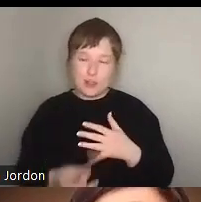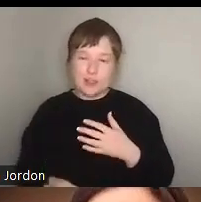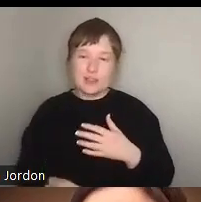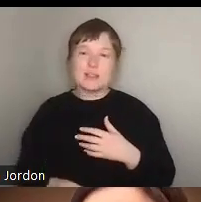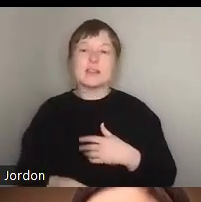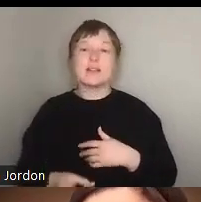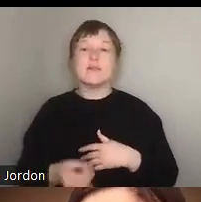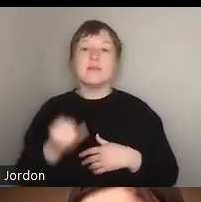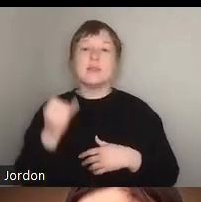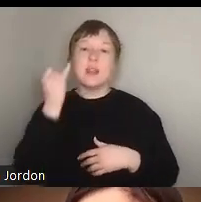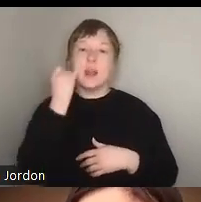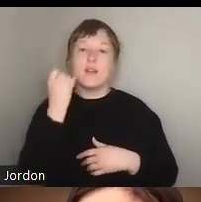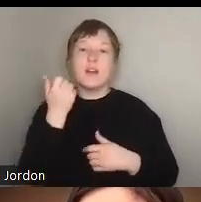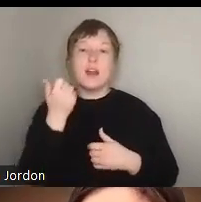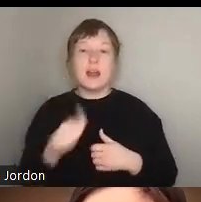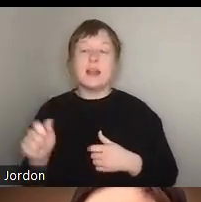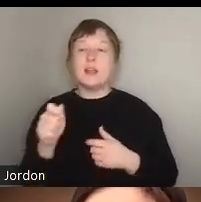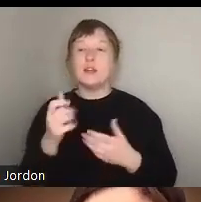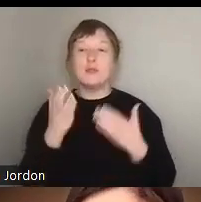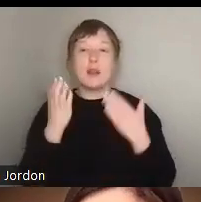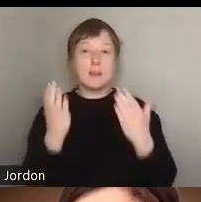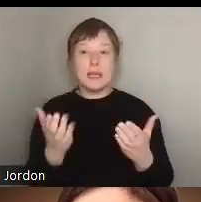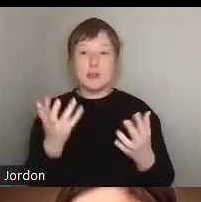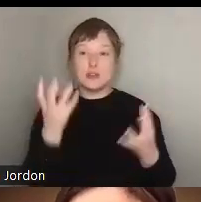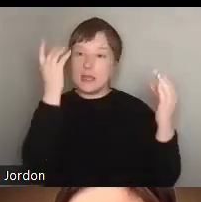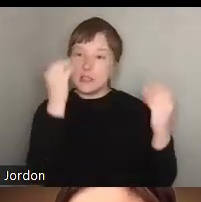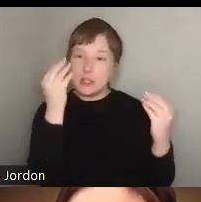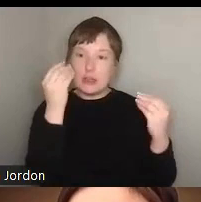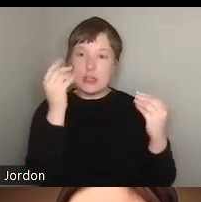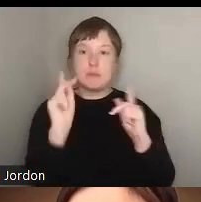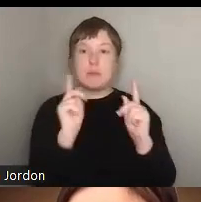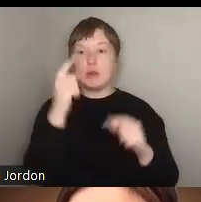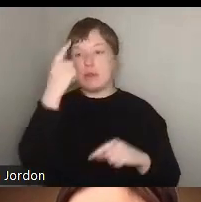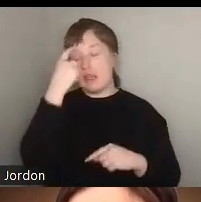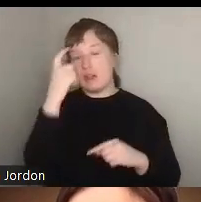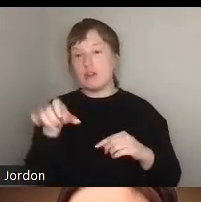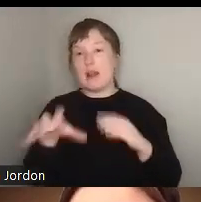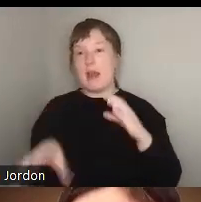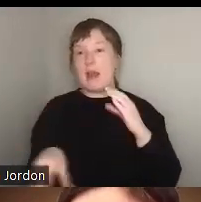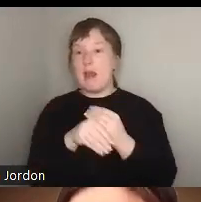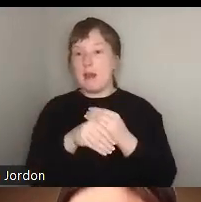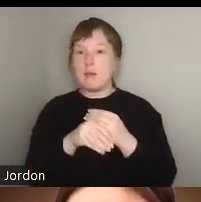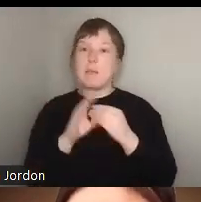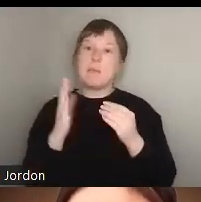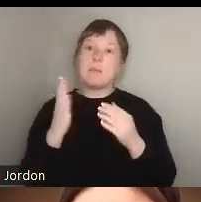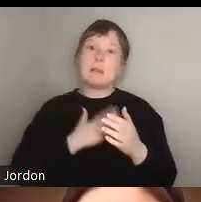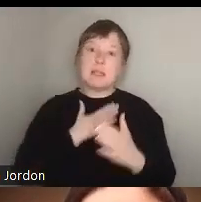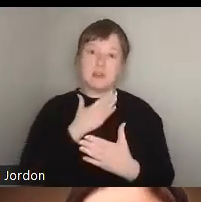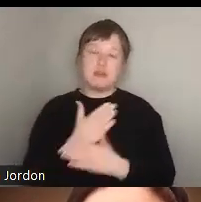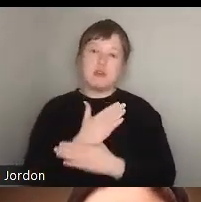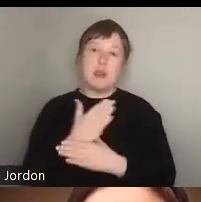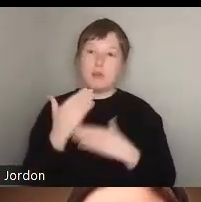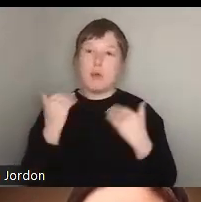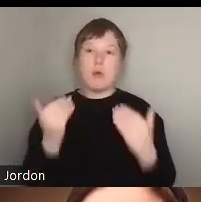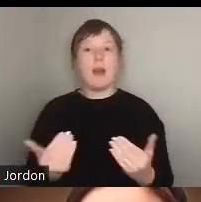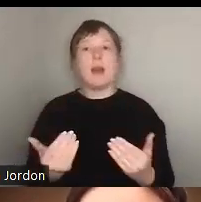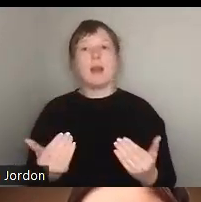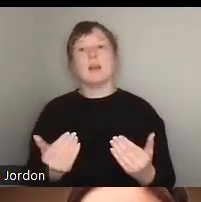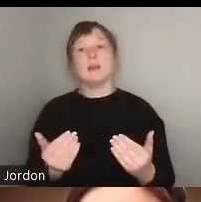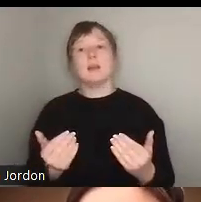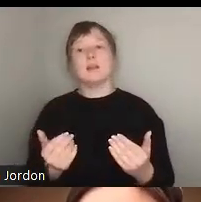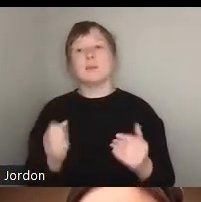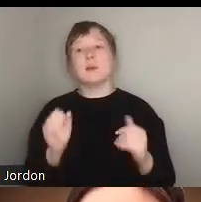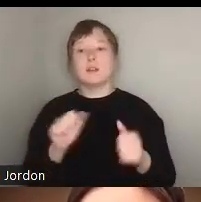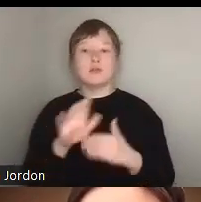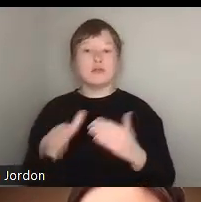If there's any recommendations or considerations you think people should have that you want to share, please do so. I think we can all